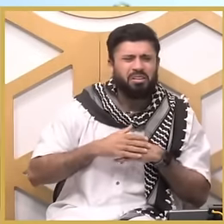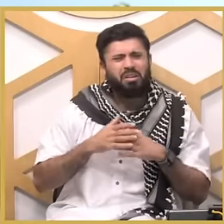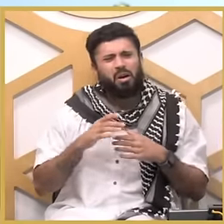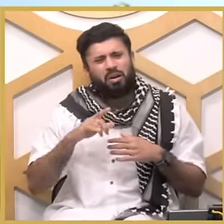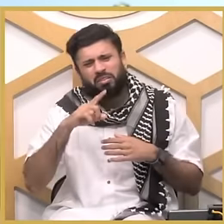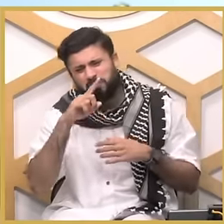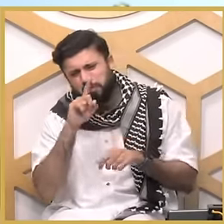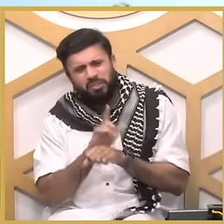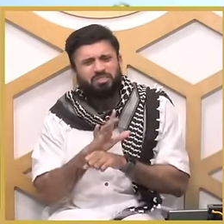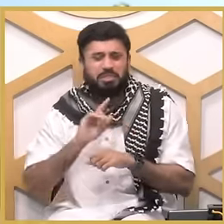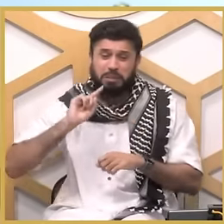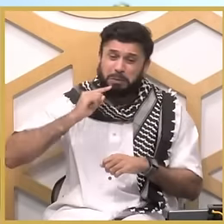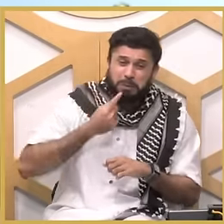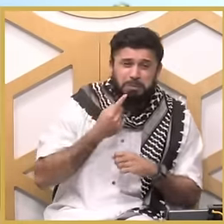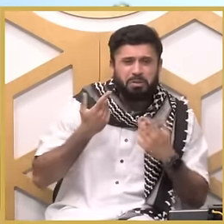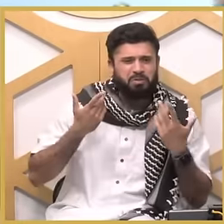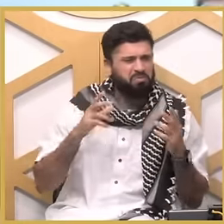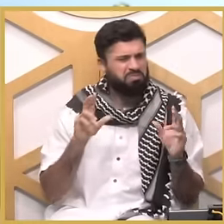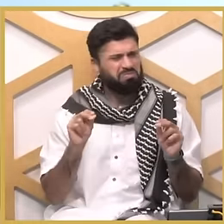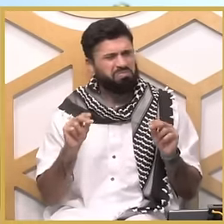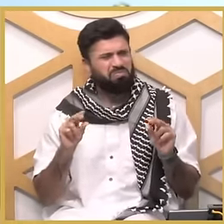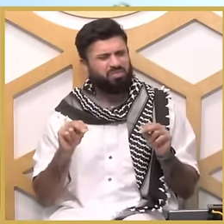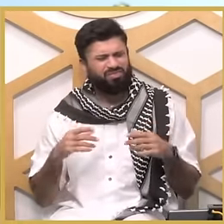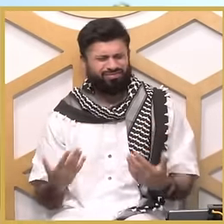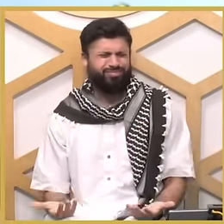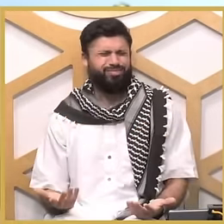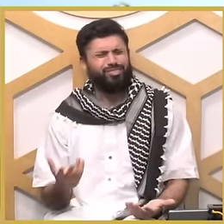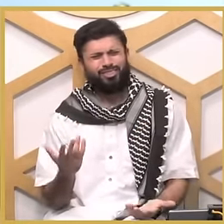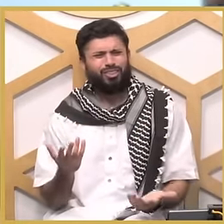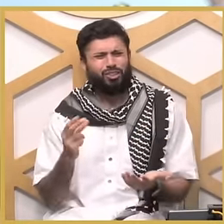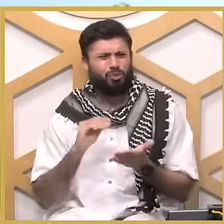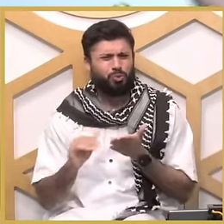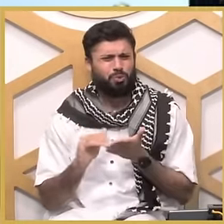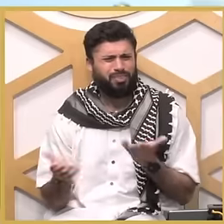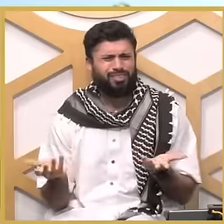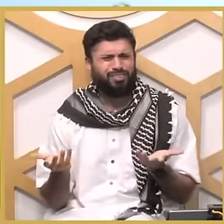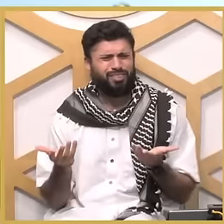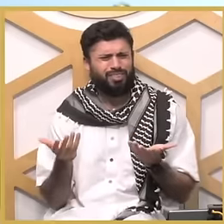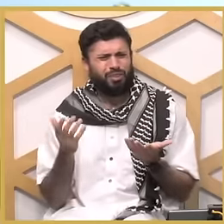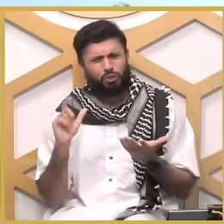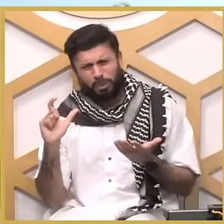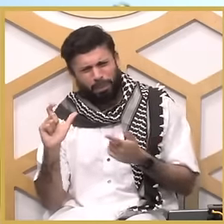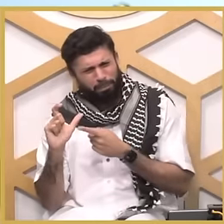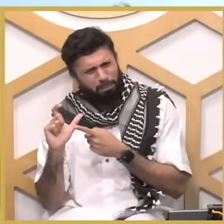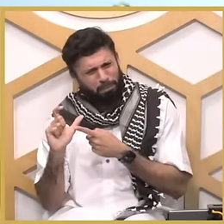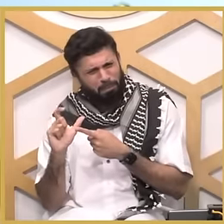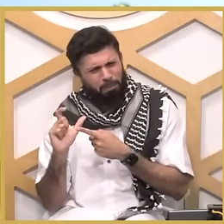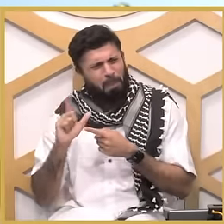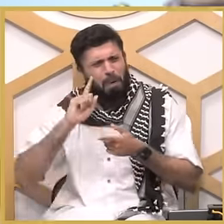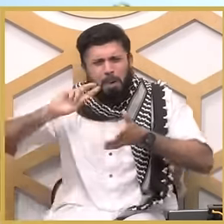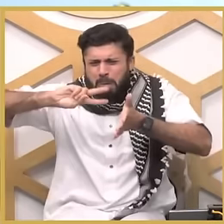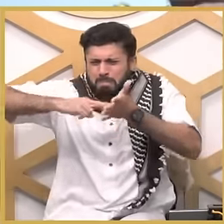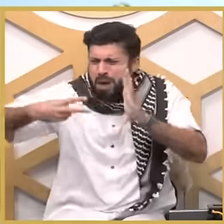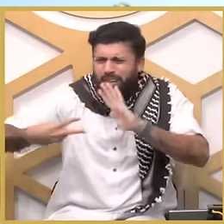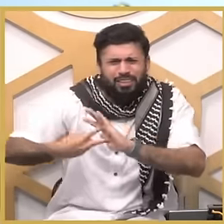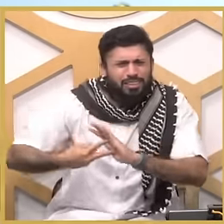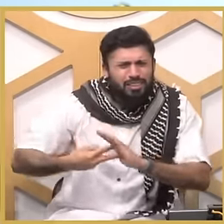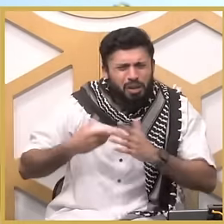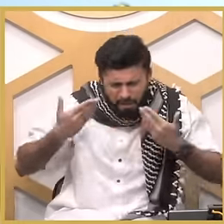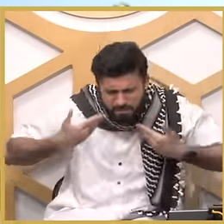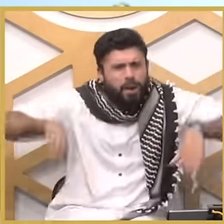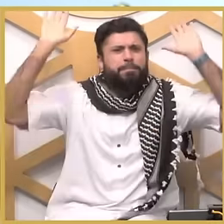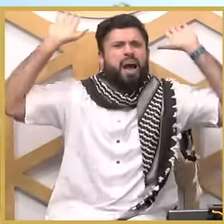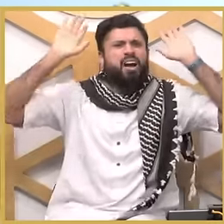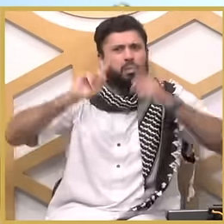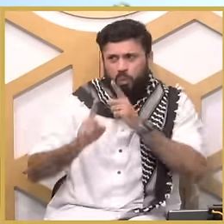That's the most contradictory statement. I'm a non-practicing Muslim. Muslim means submitting yourself. I'm a non-practicing